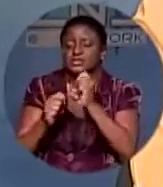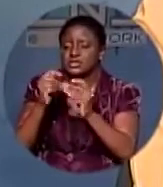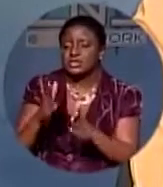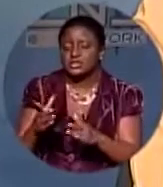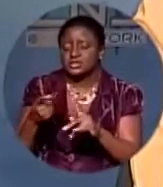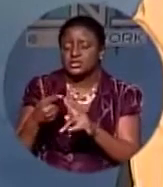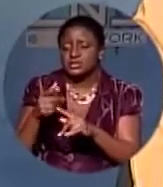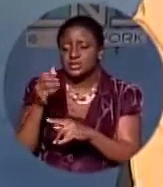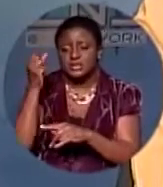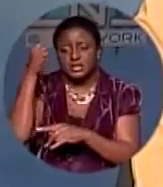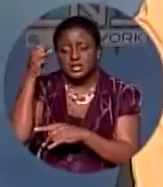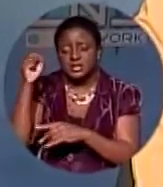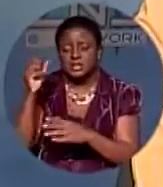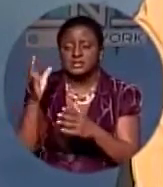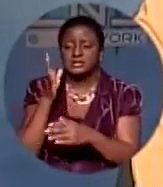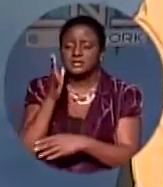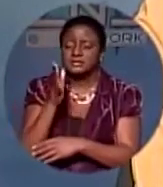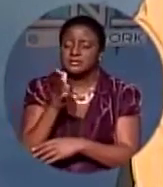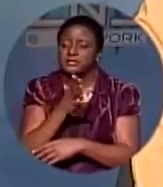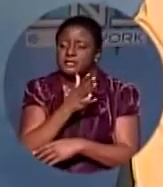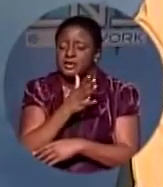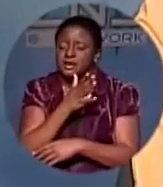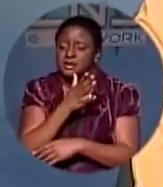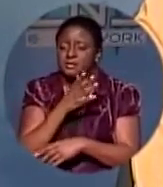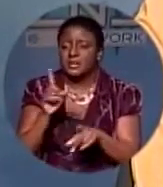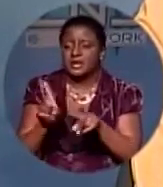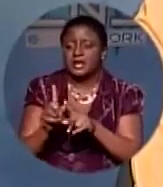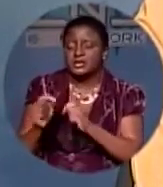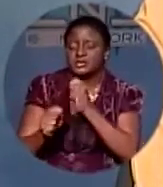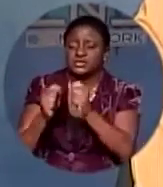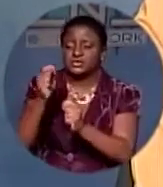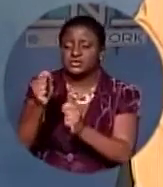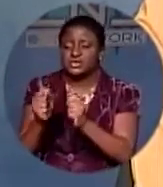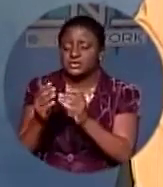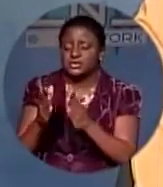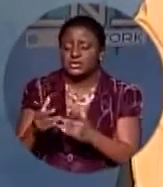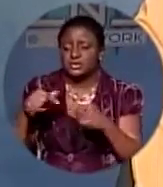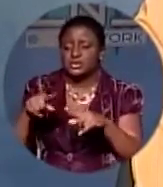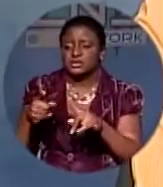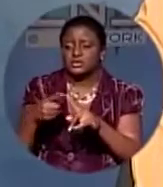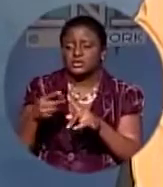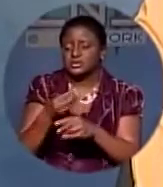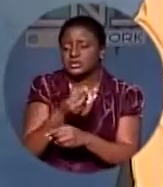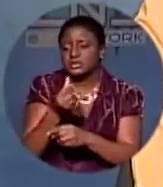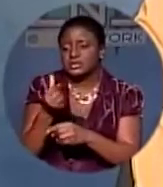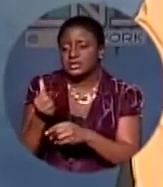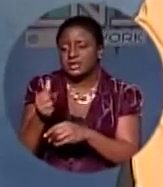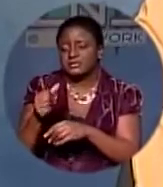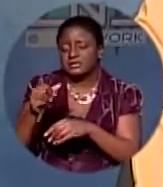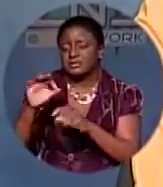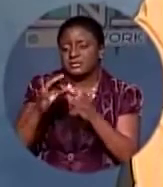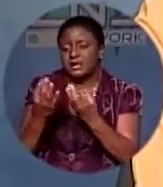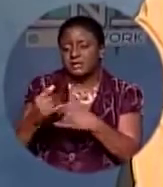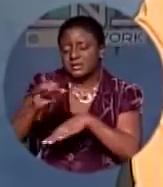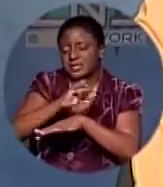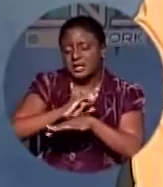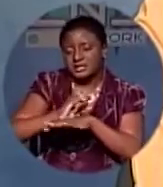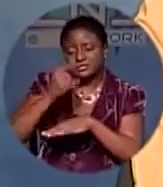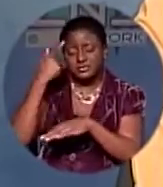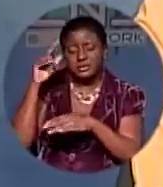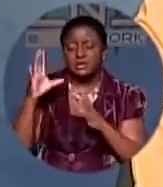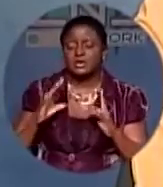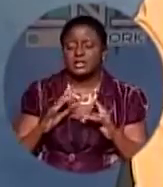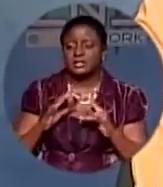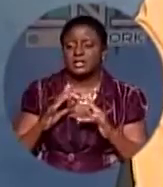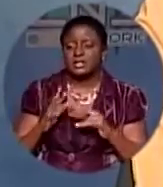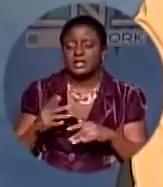And as tourists flock to several family islands for the holidays, the island farm owned by Clyde Bethel in Palmetto Point, Eleuthera, is a big